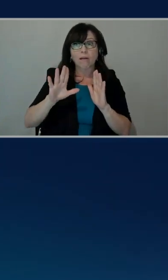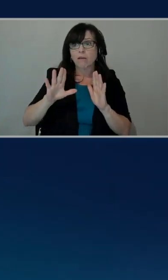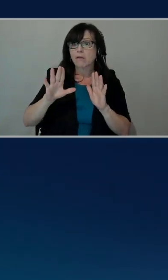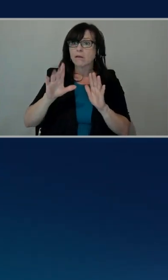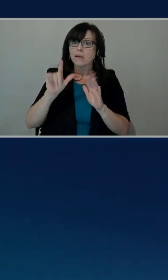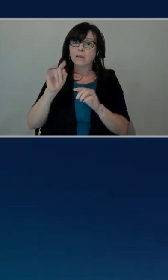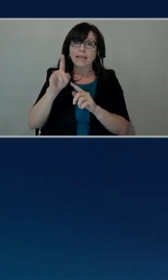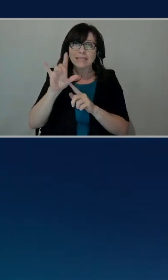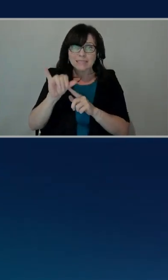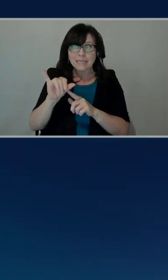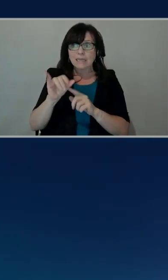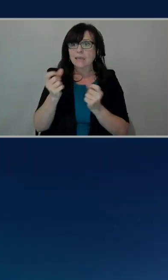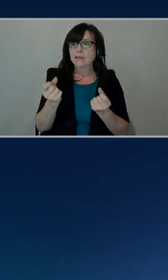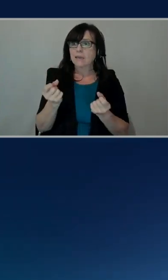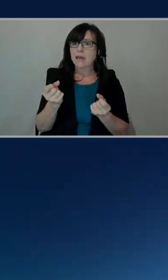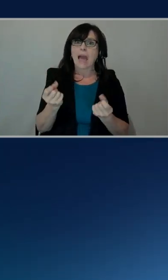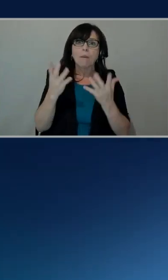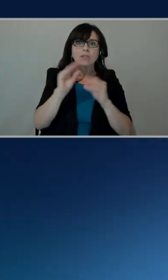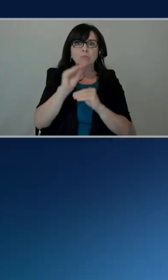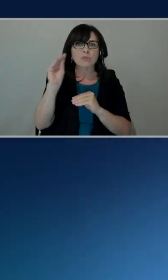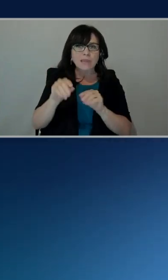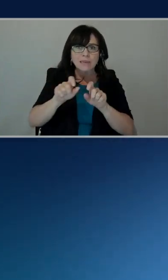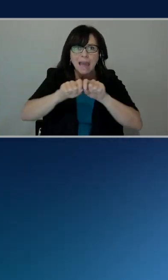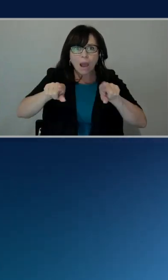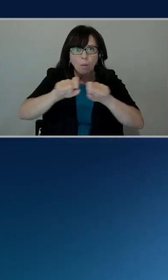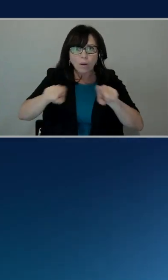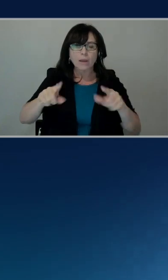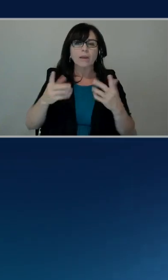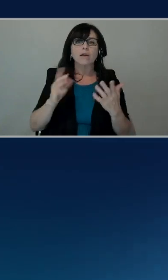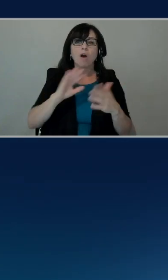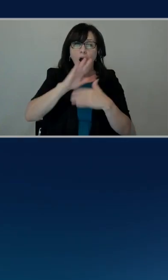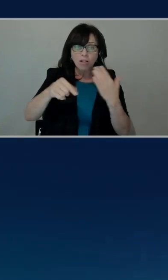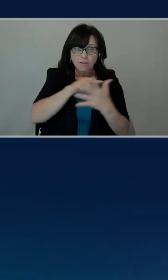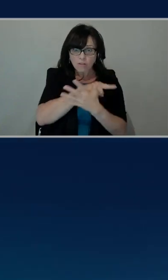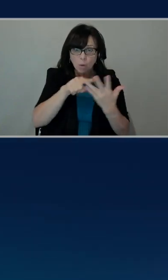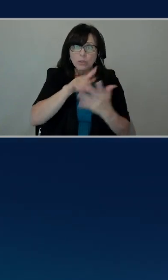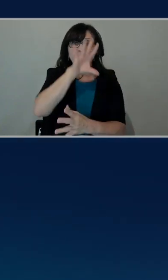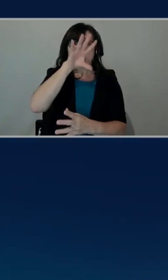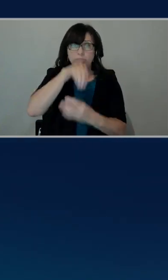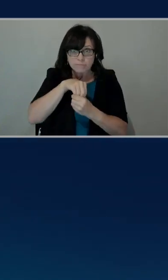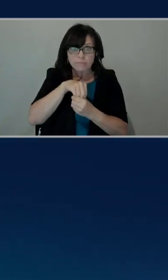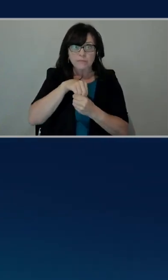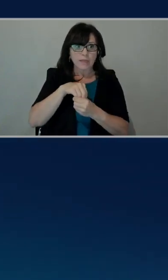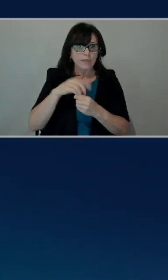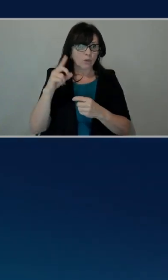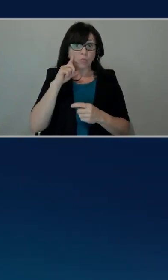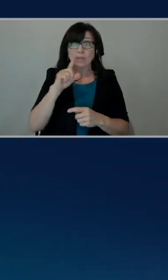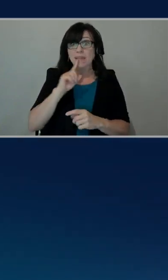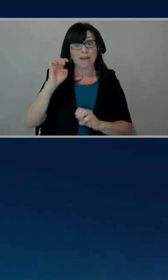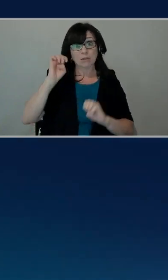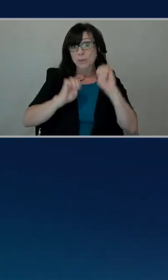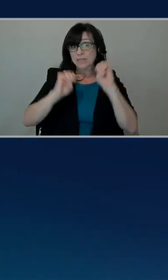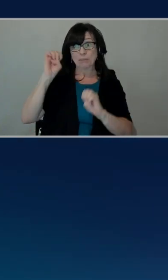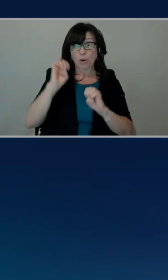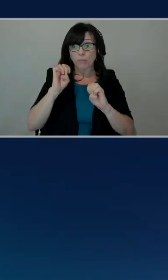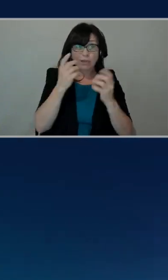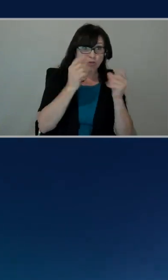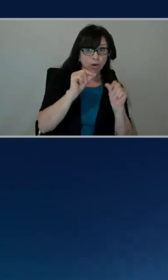of output from their models. All of those parameters kind of feed in, and you got to essentially experiment and determine which things are fit for